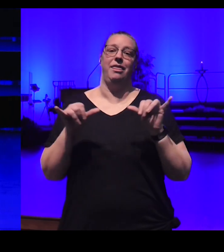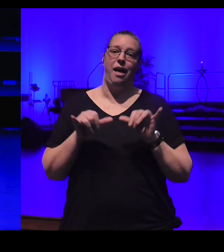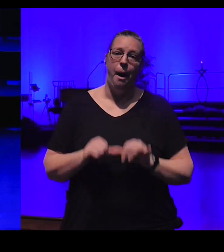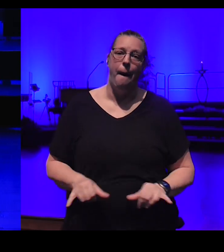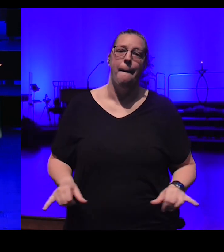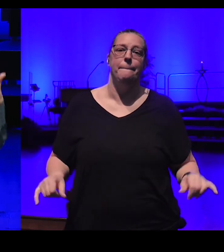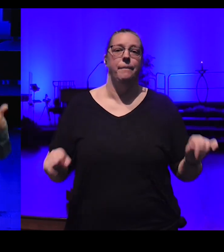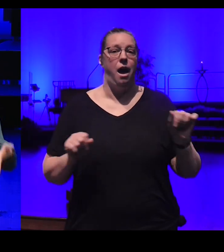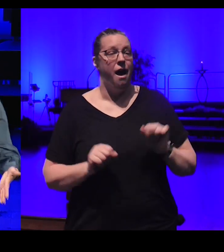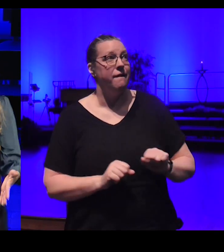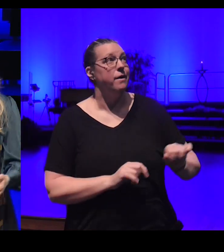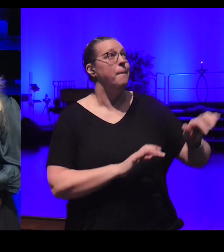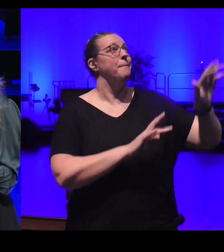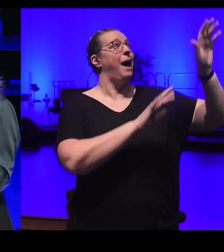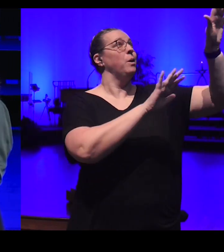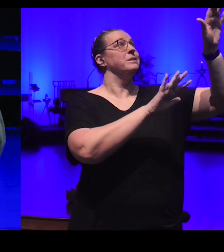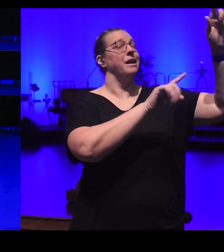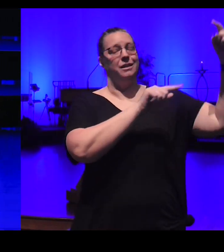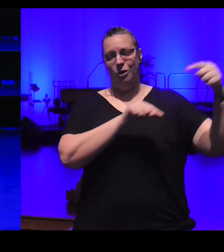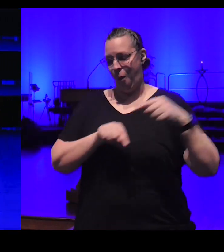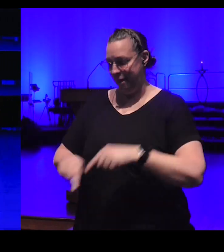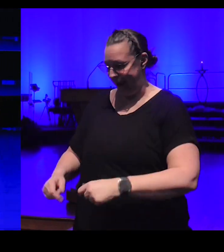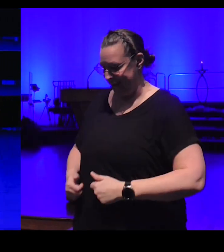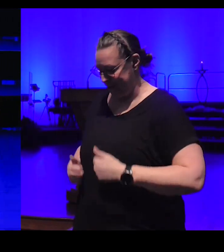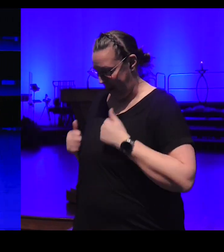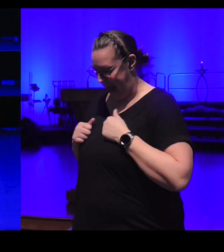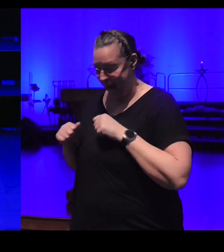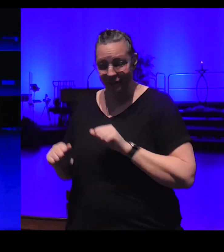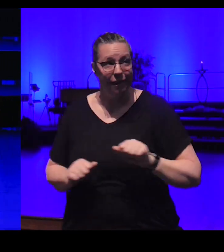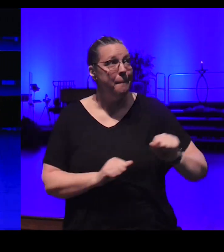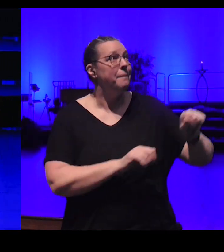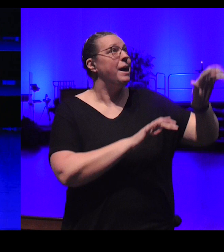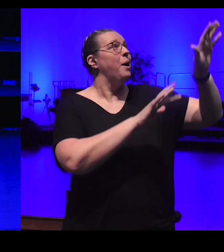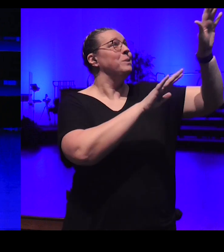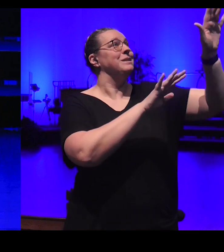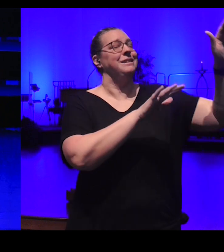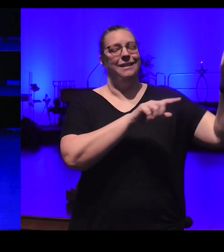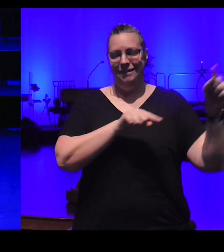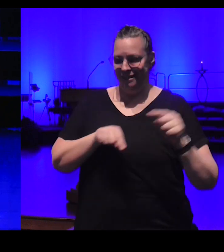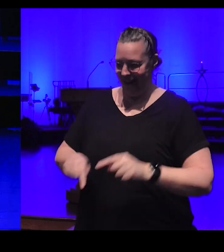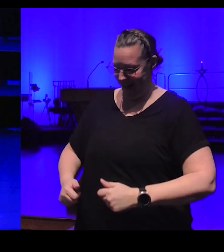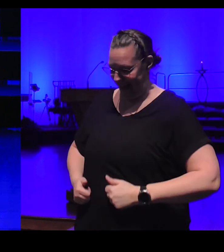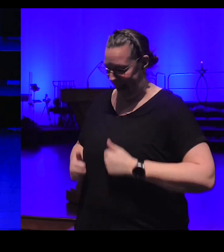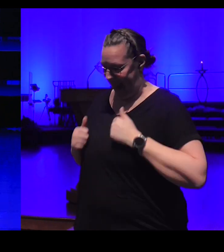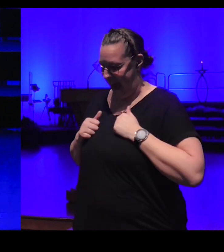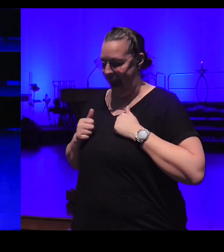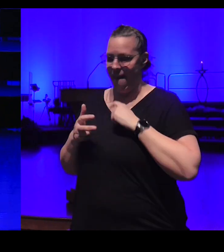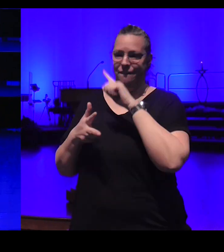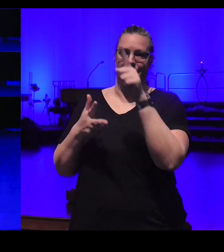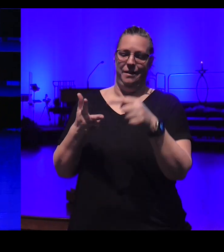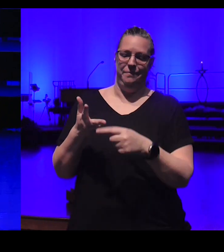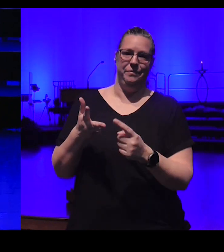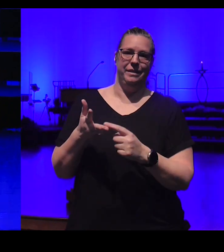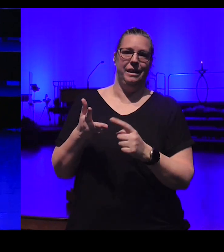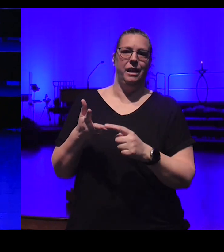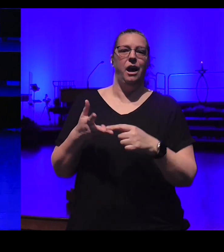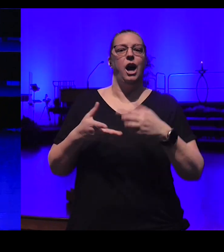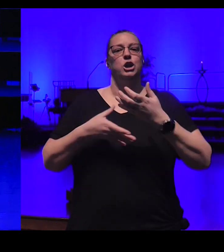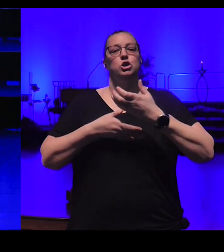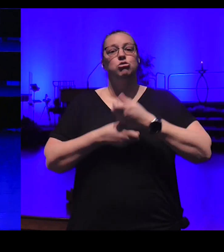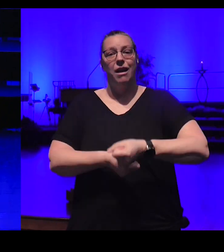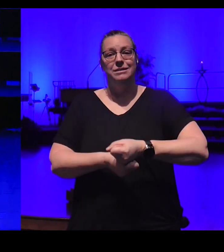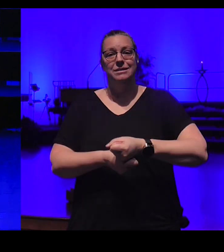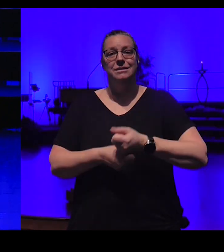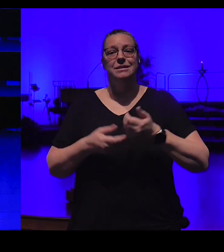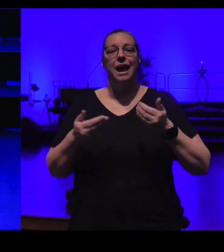ascending the mountain and descending back to soil, we're called to embody trust and then action, move in